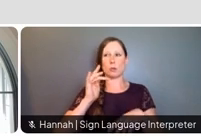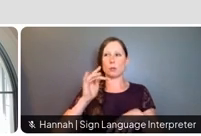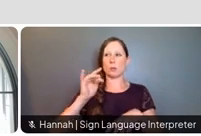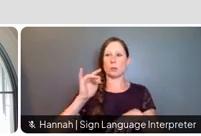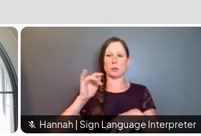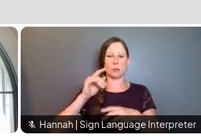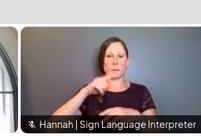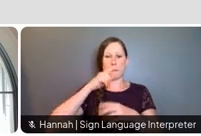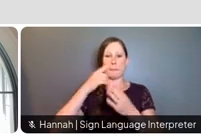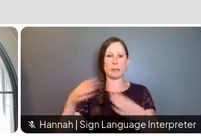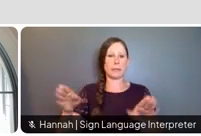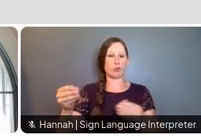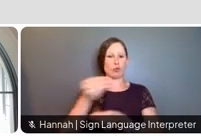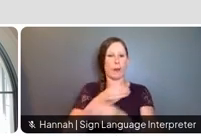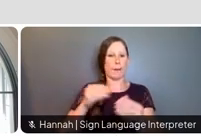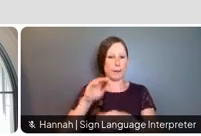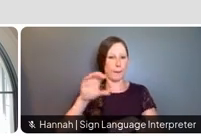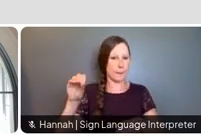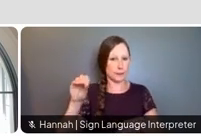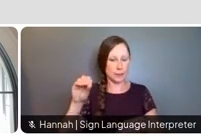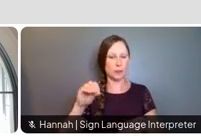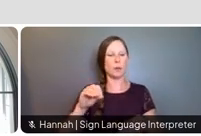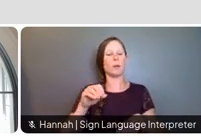from the standpoint of being able to